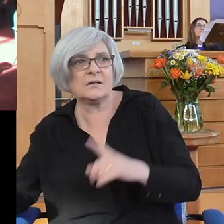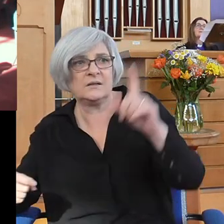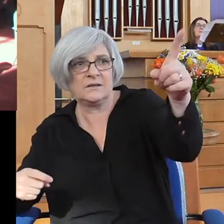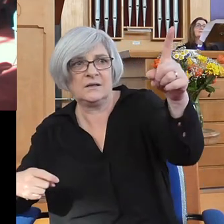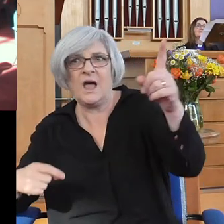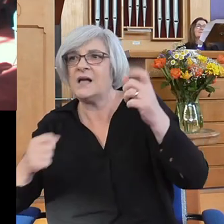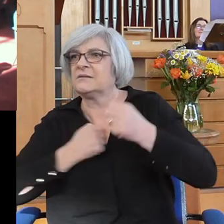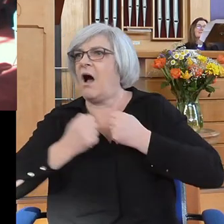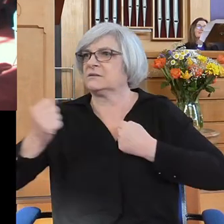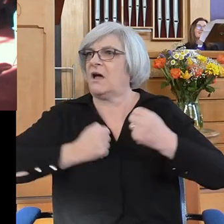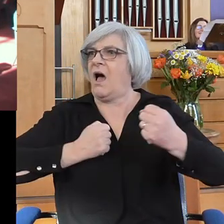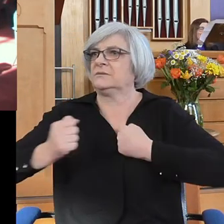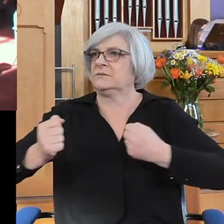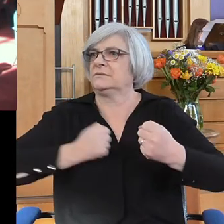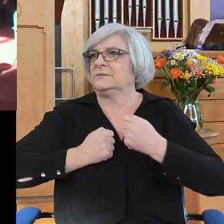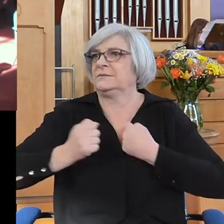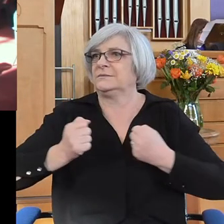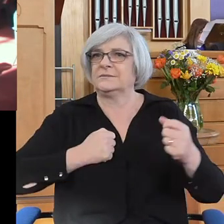Tarzan.